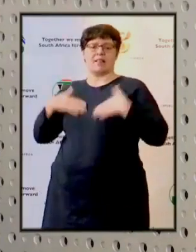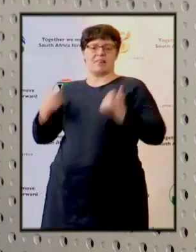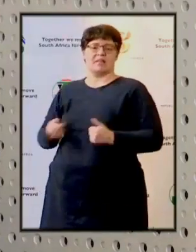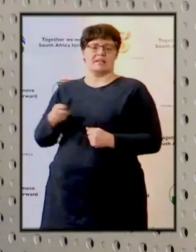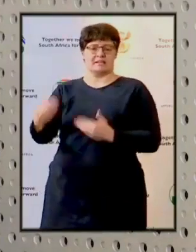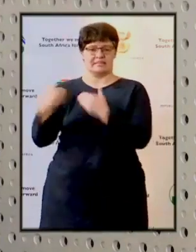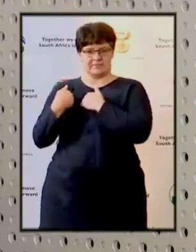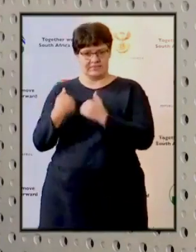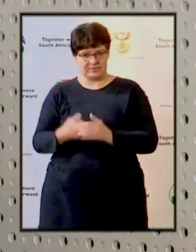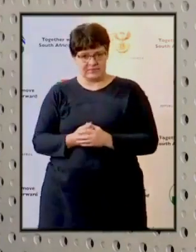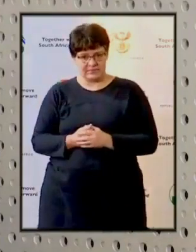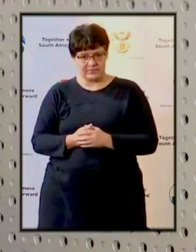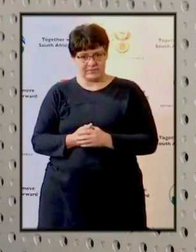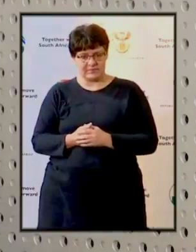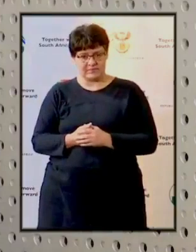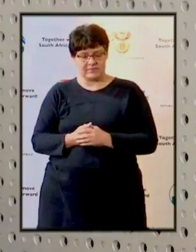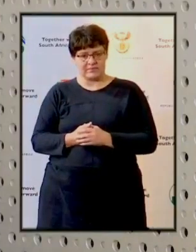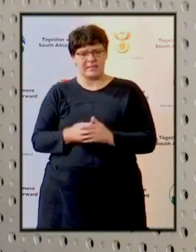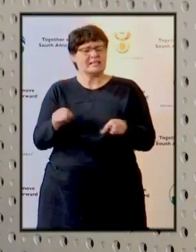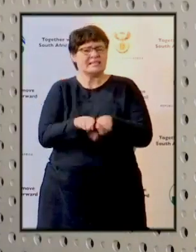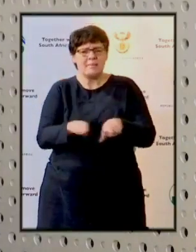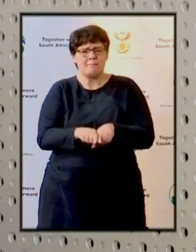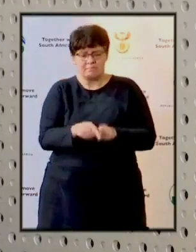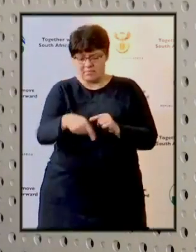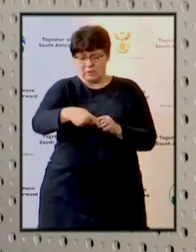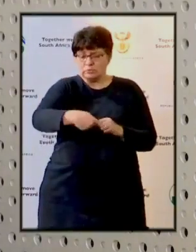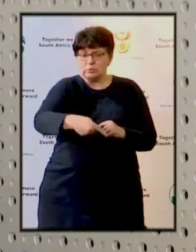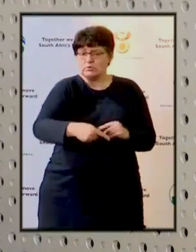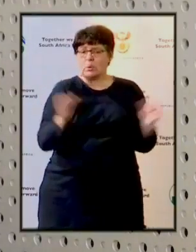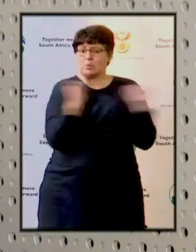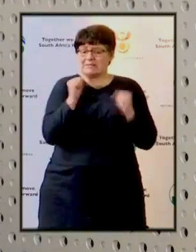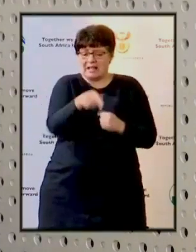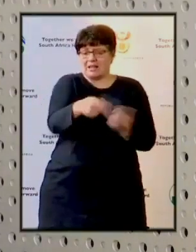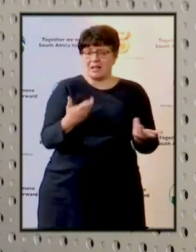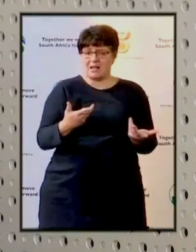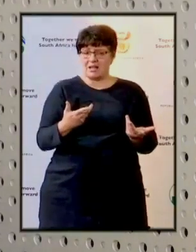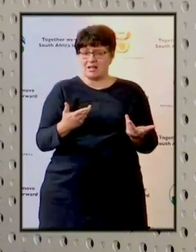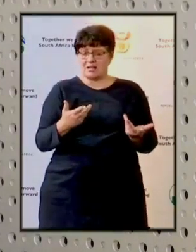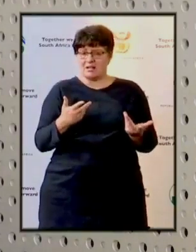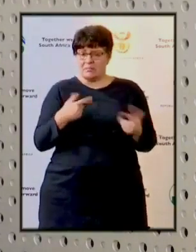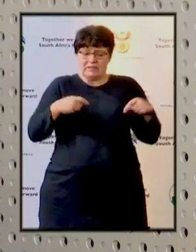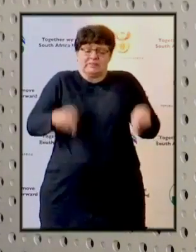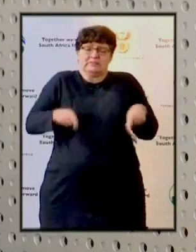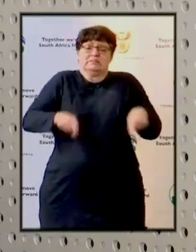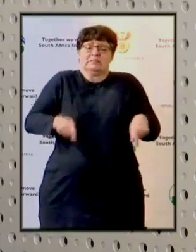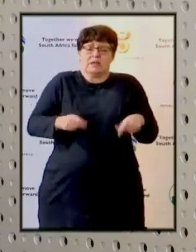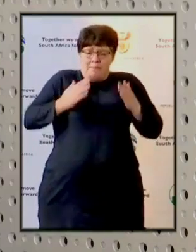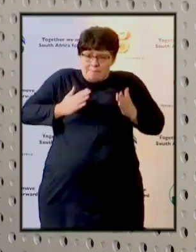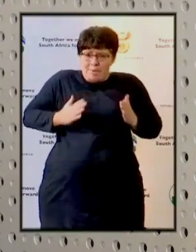it can be safe. And it's about winter clothing because when it is cold, the